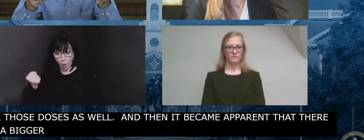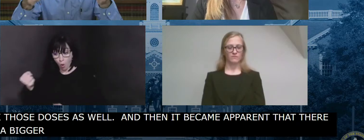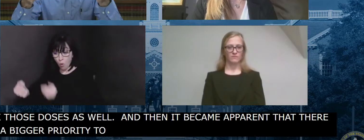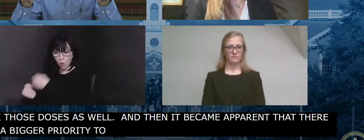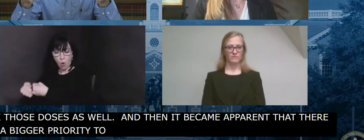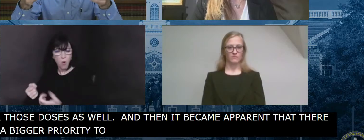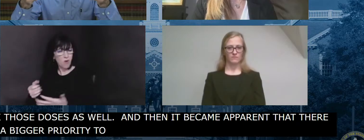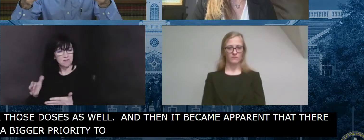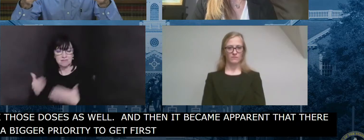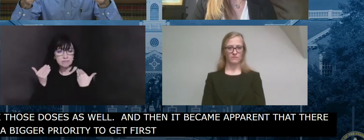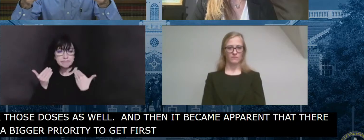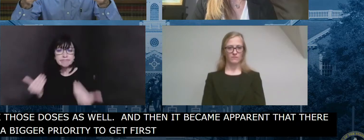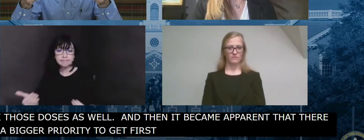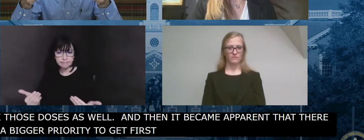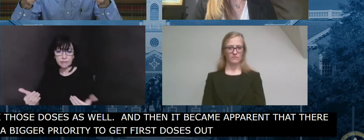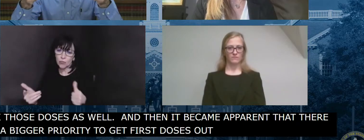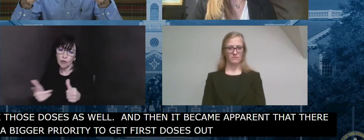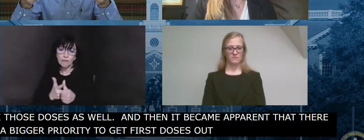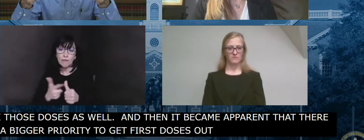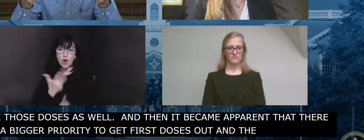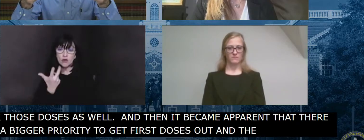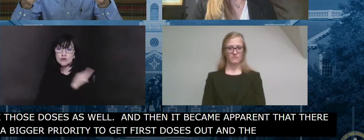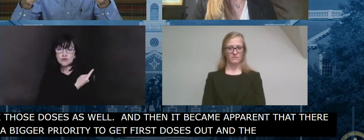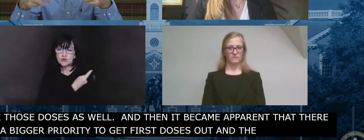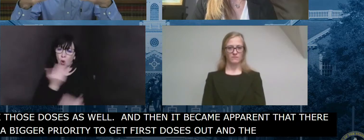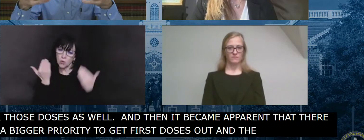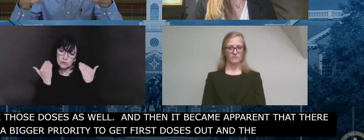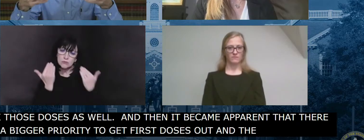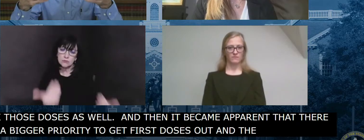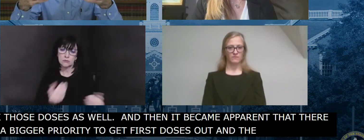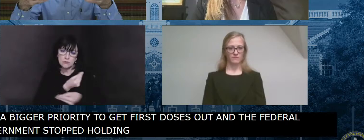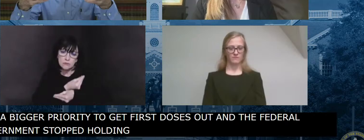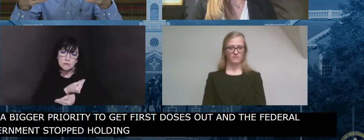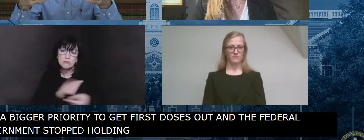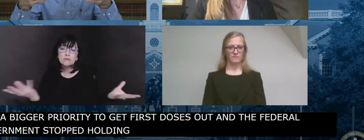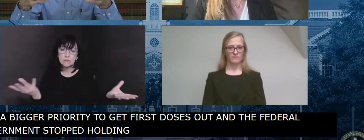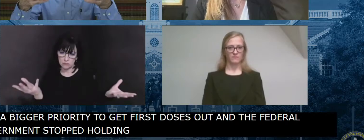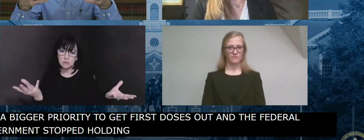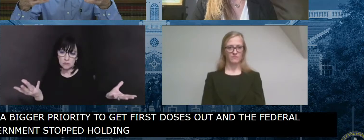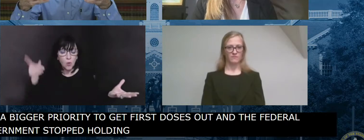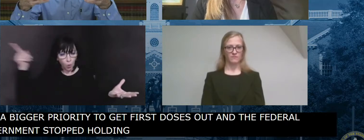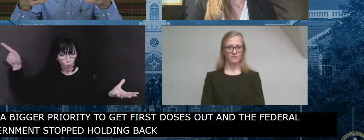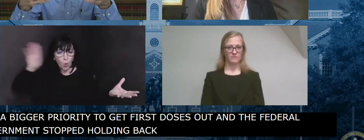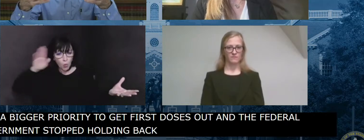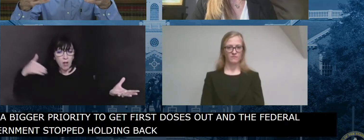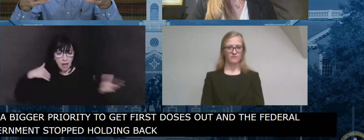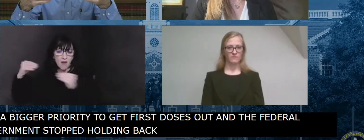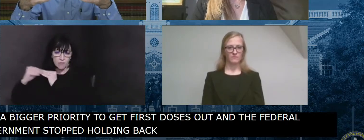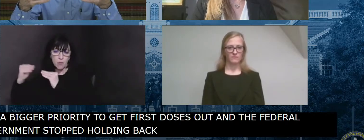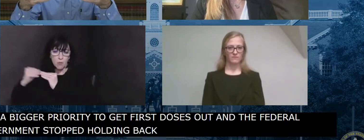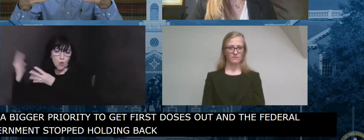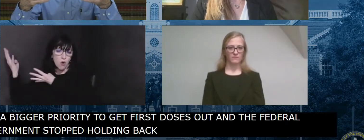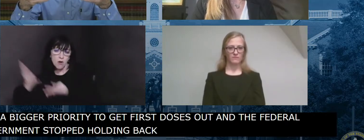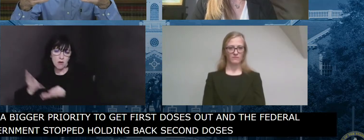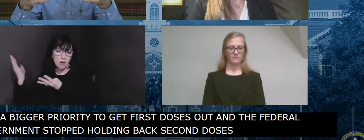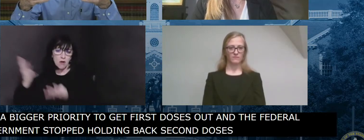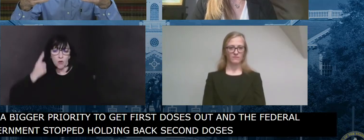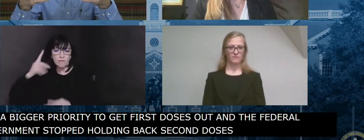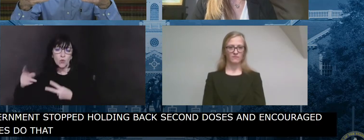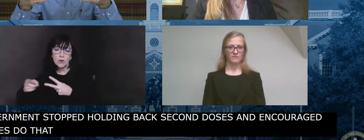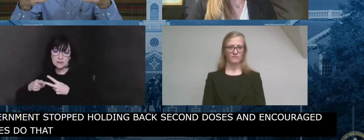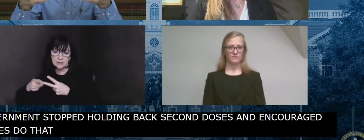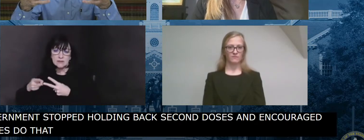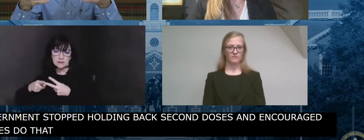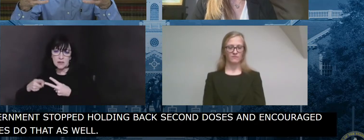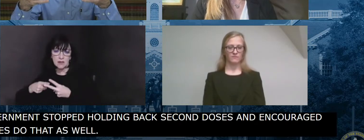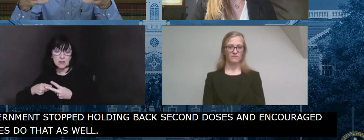federal government stopped holding back second doses and encouraged states to do that as well. We are, I think, holding